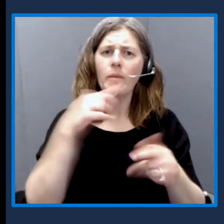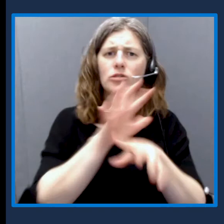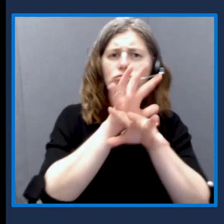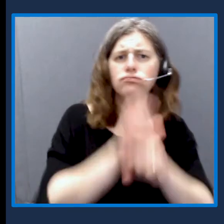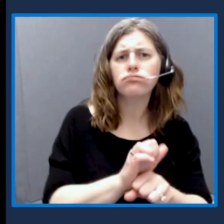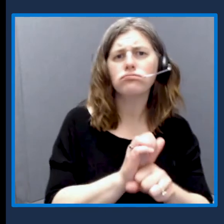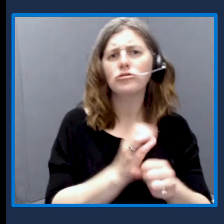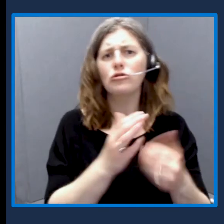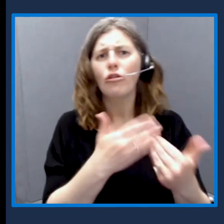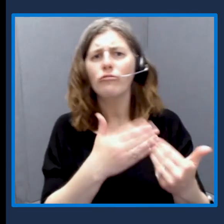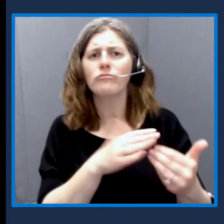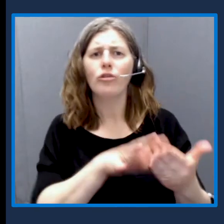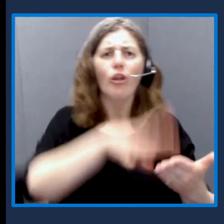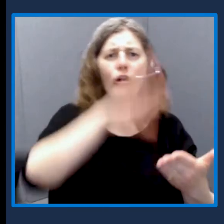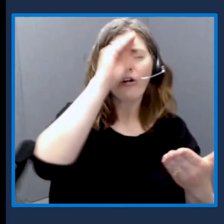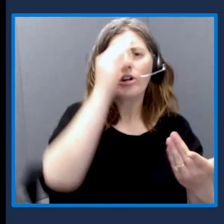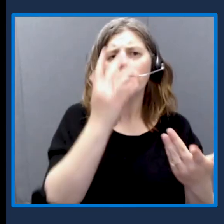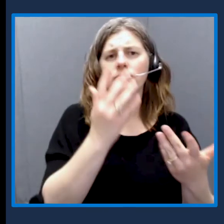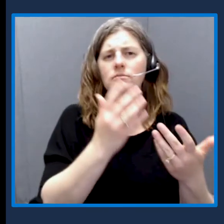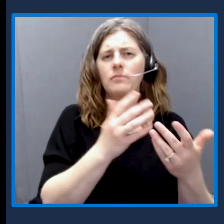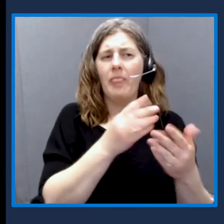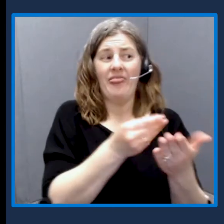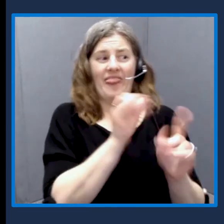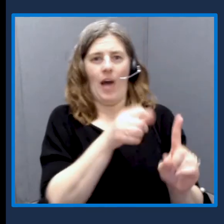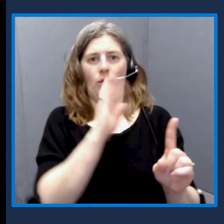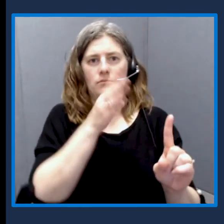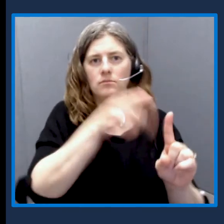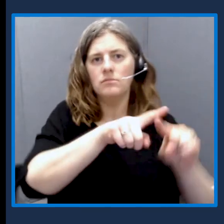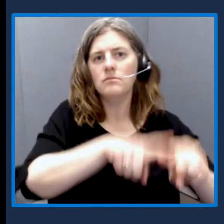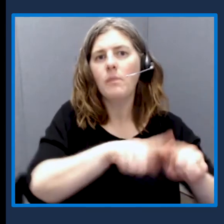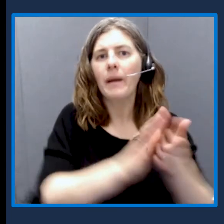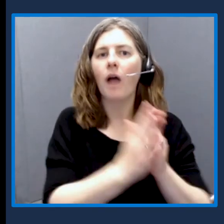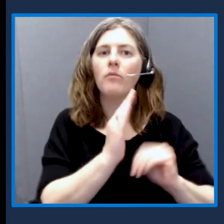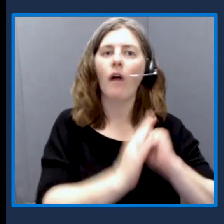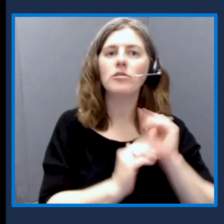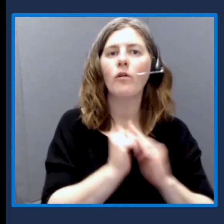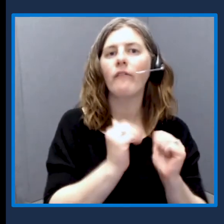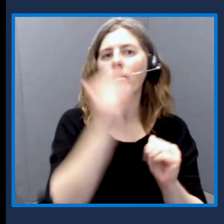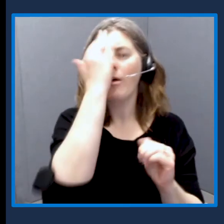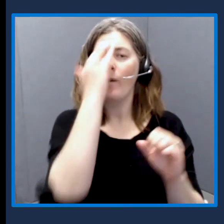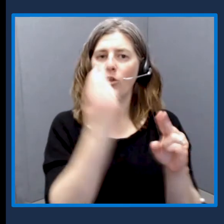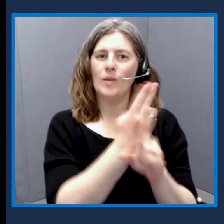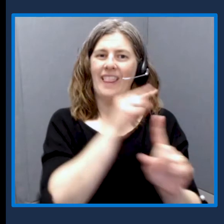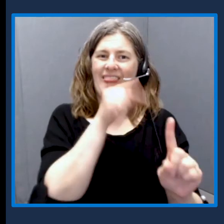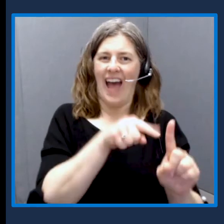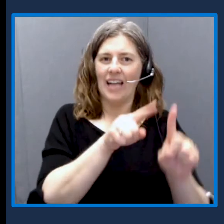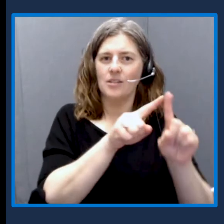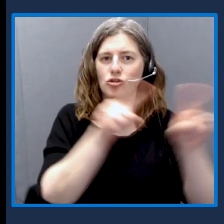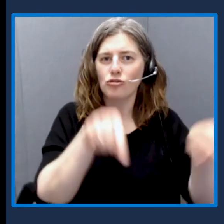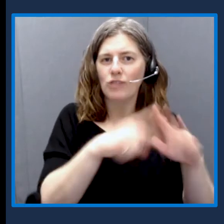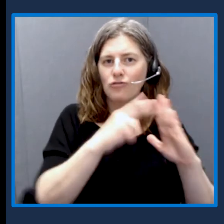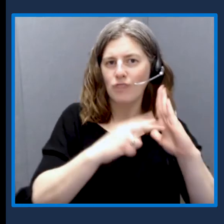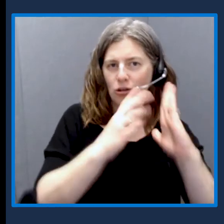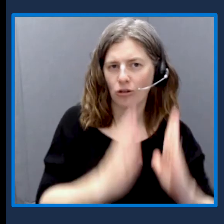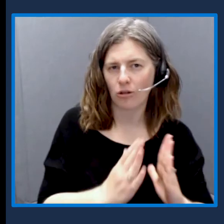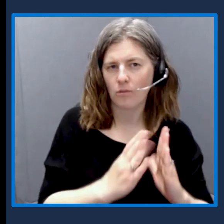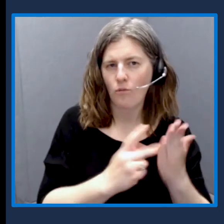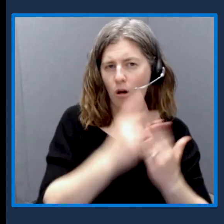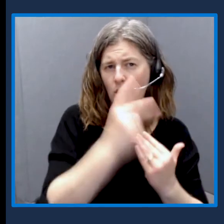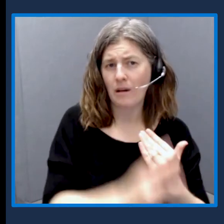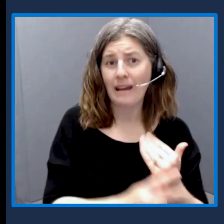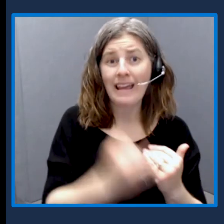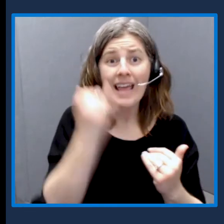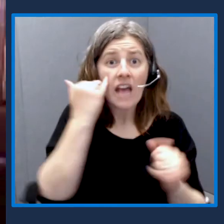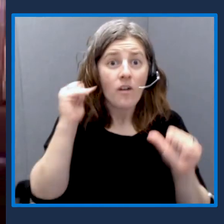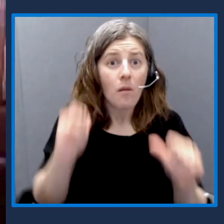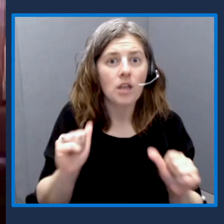fire up, and get comfortable and familiar with that. Ideally, if possible, break up the work